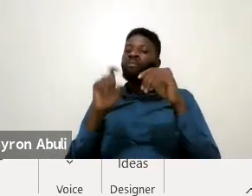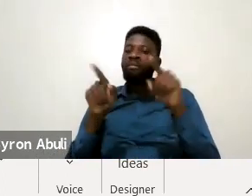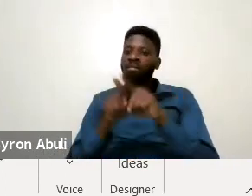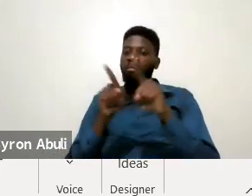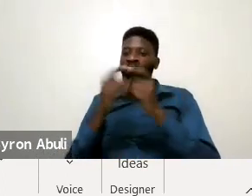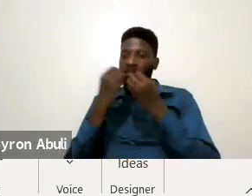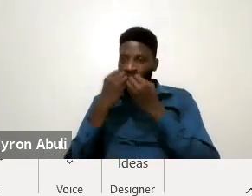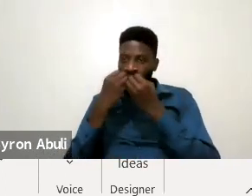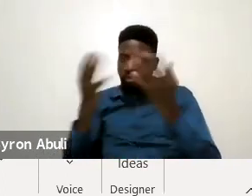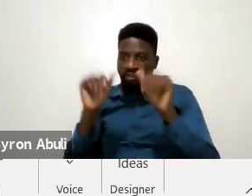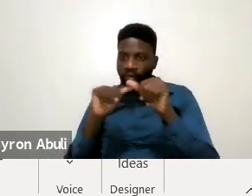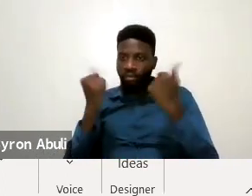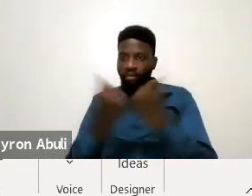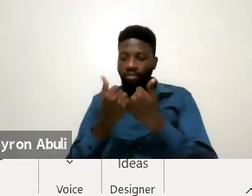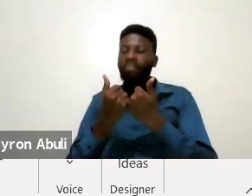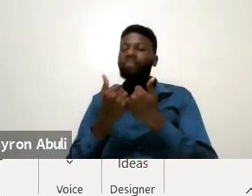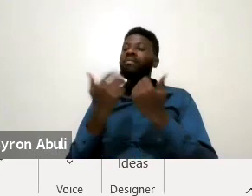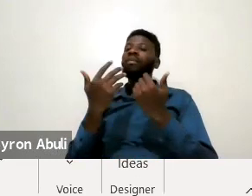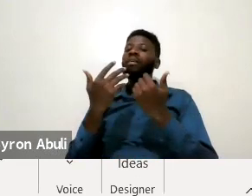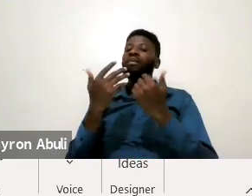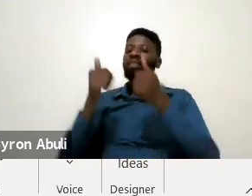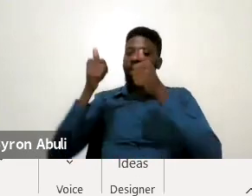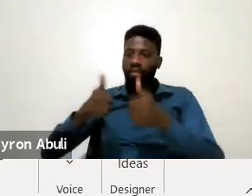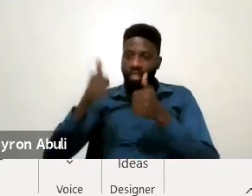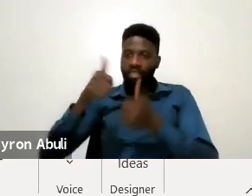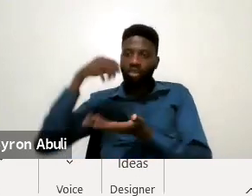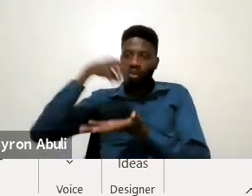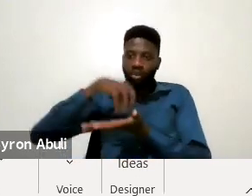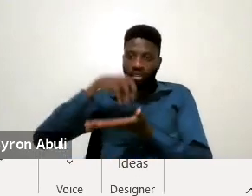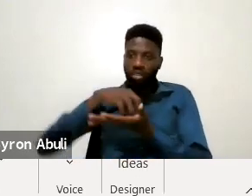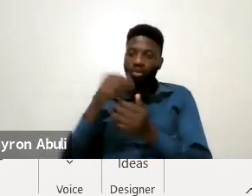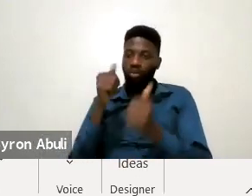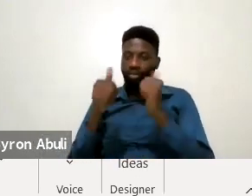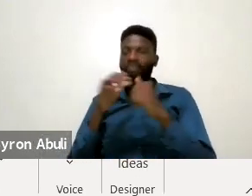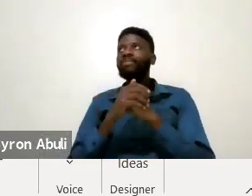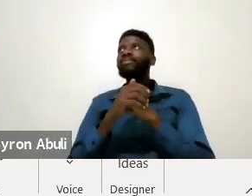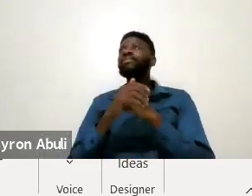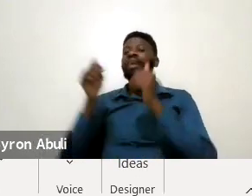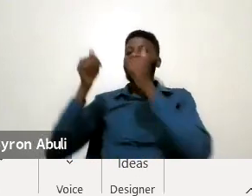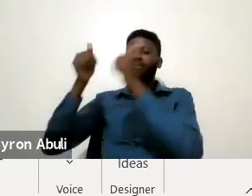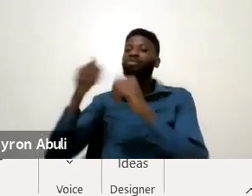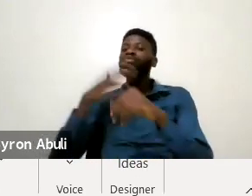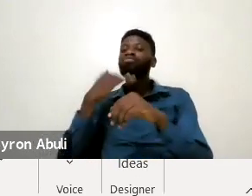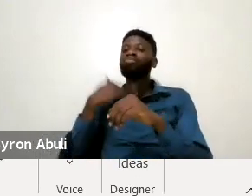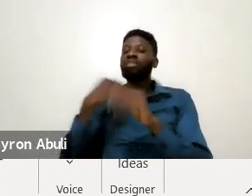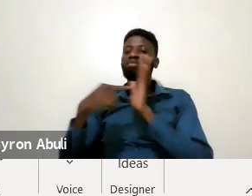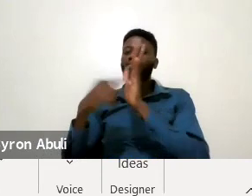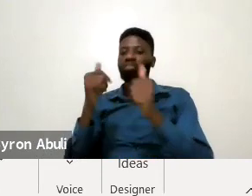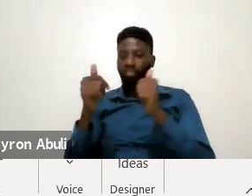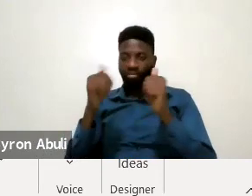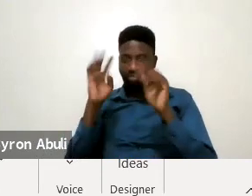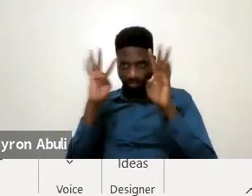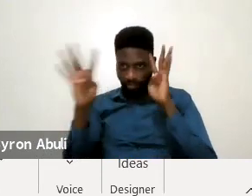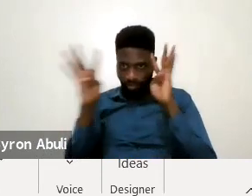on in terms of advertising content, in terms of commercials that you want to run. So creativity is very important